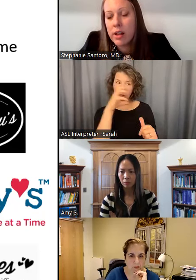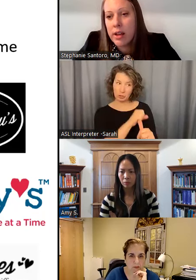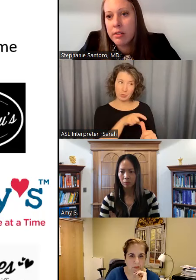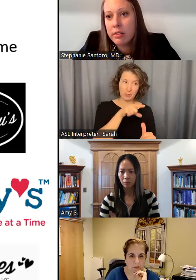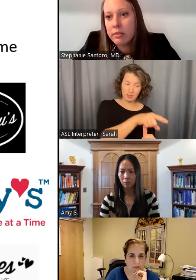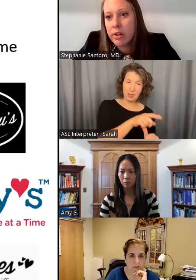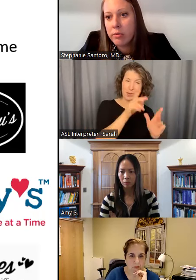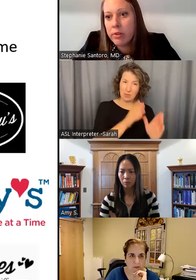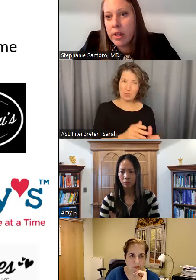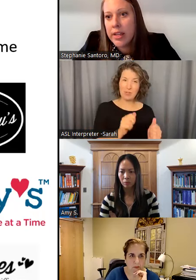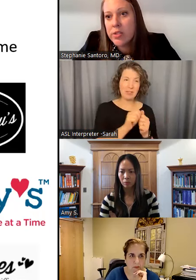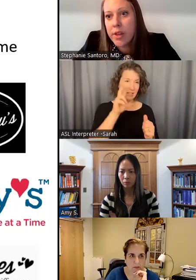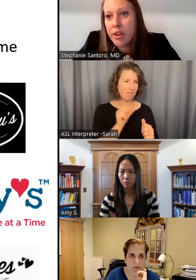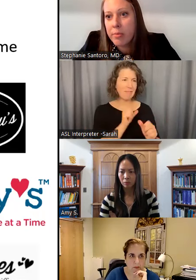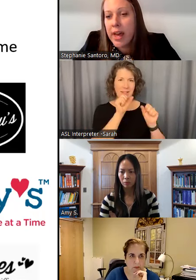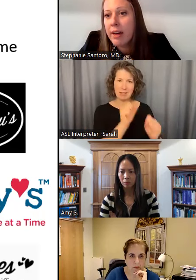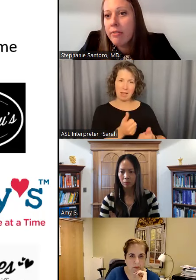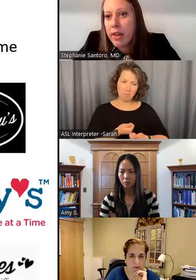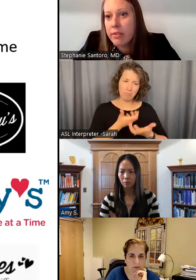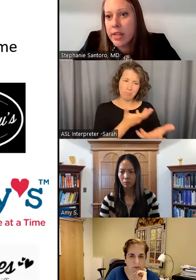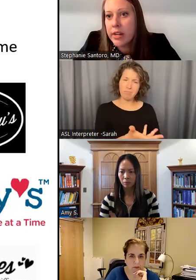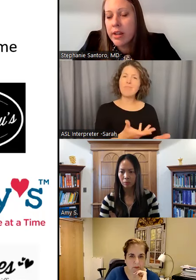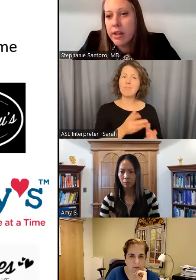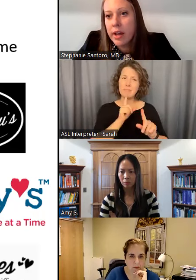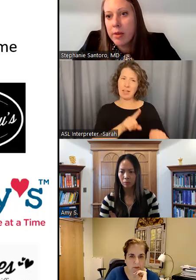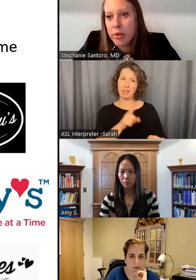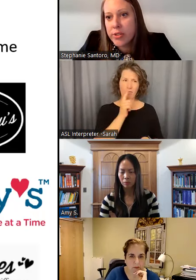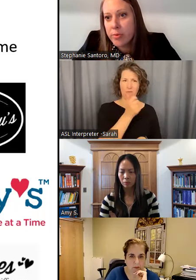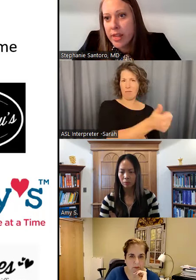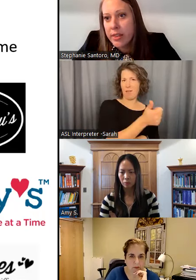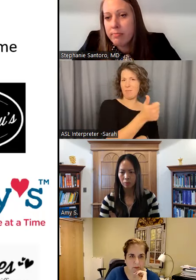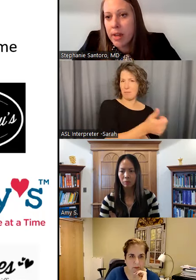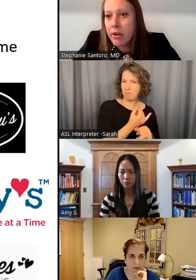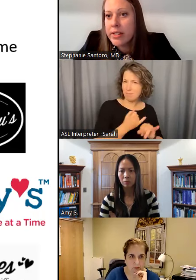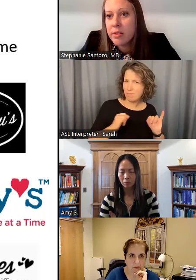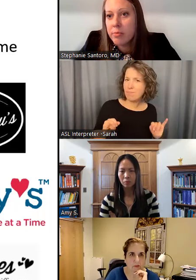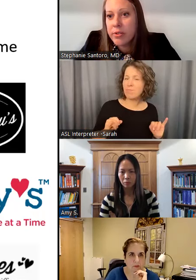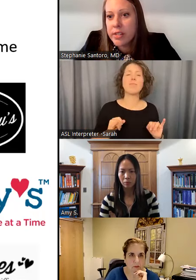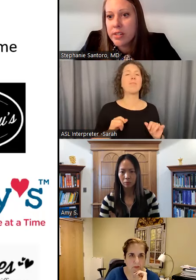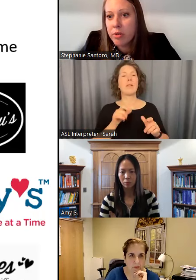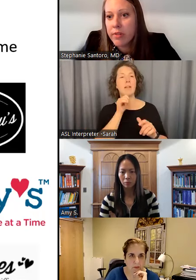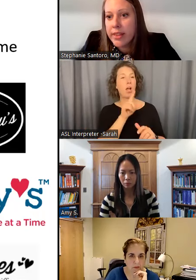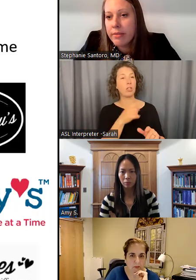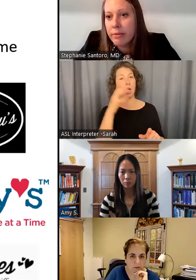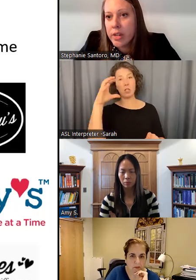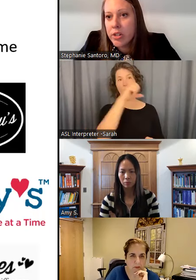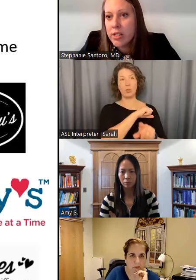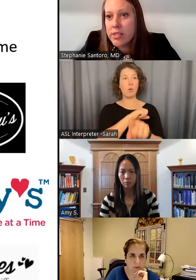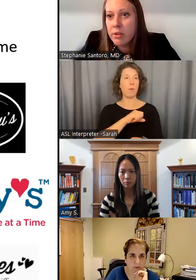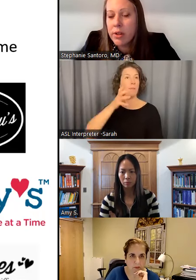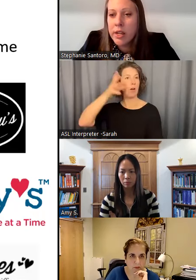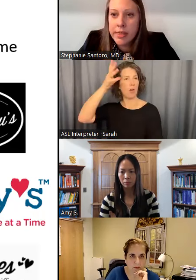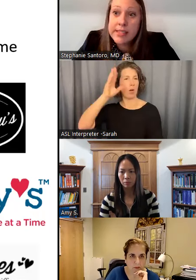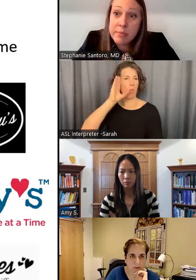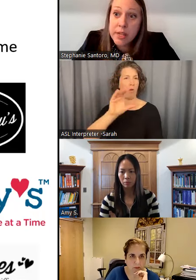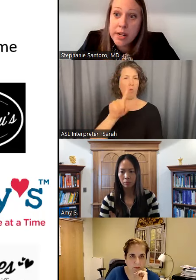can, answer on their behalf rather than presuming that the parent is the person to provide that information.